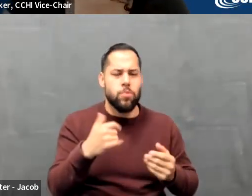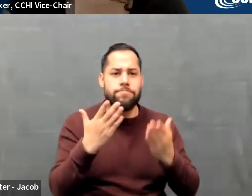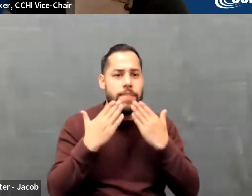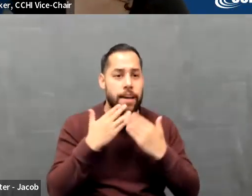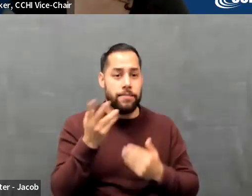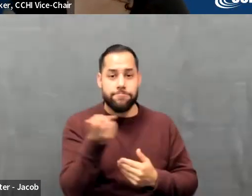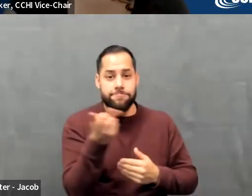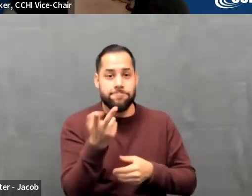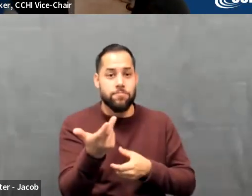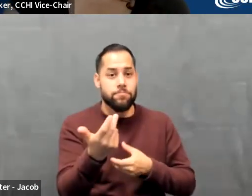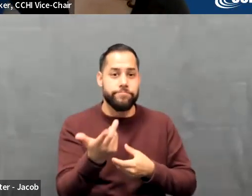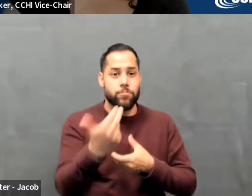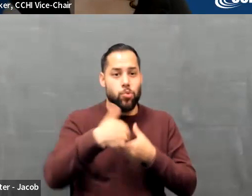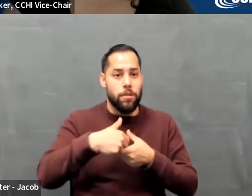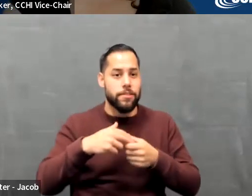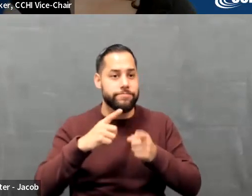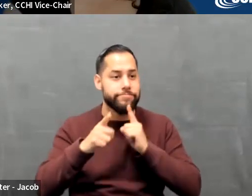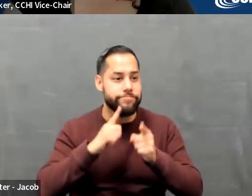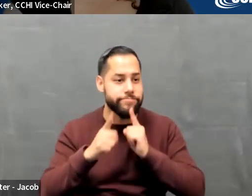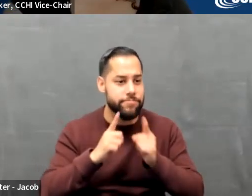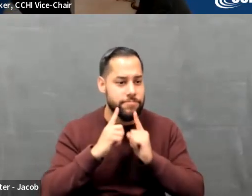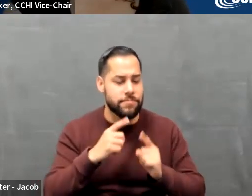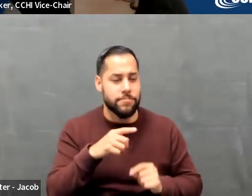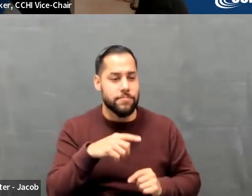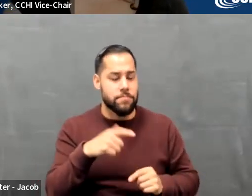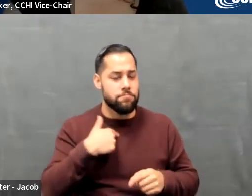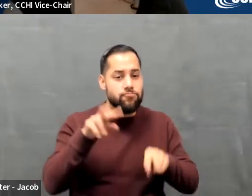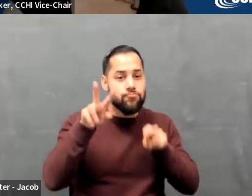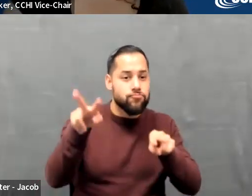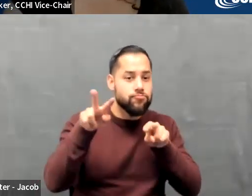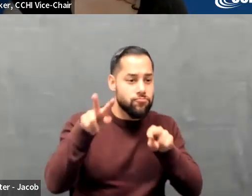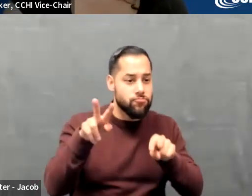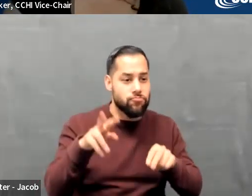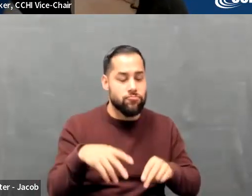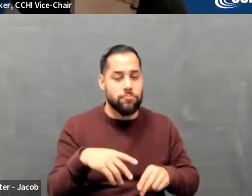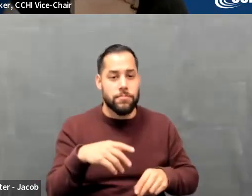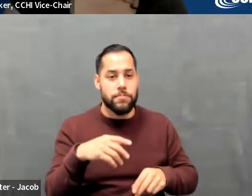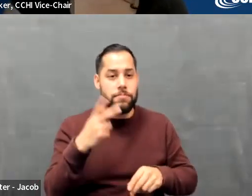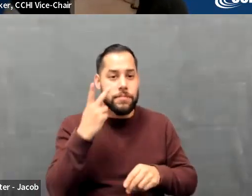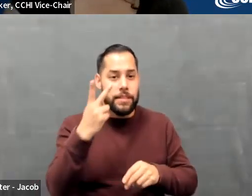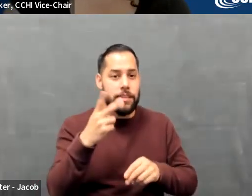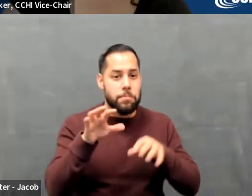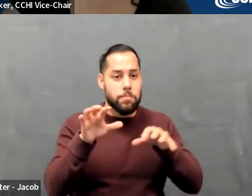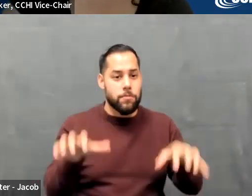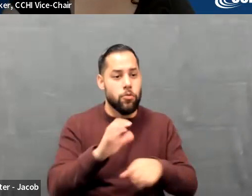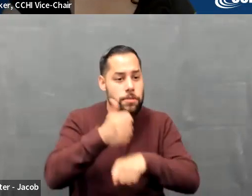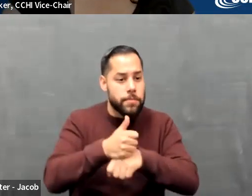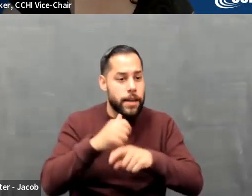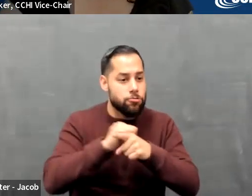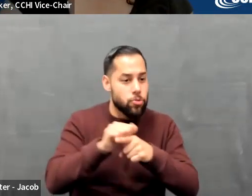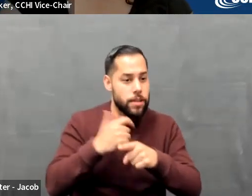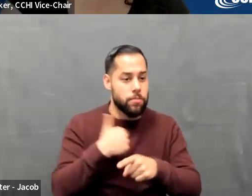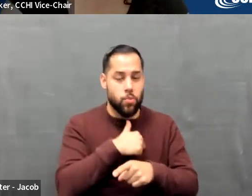both for joining me in this conversation. And I really look forward to seeing the performance-based trainings that we